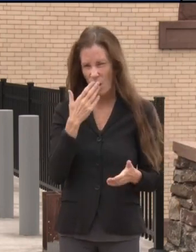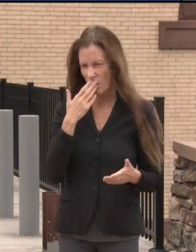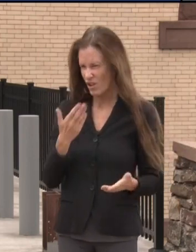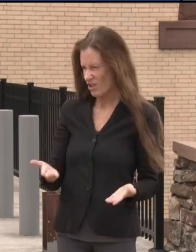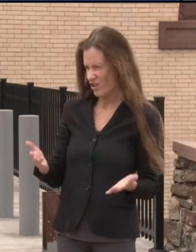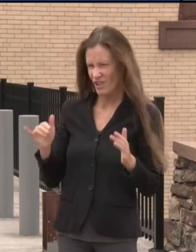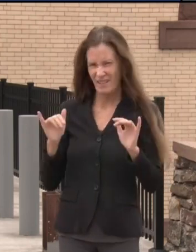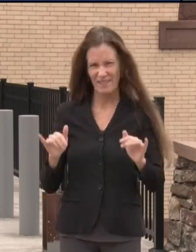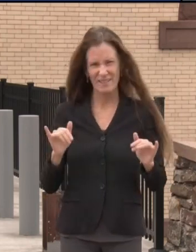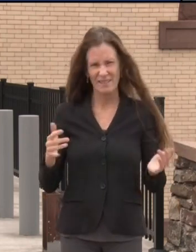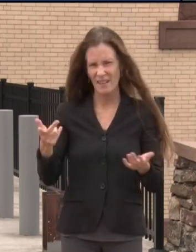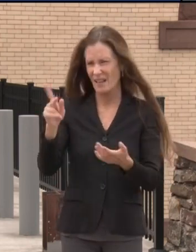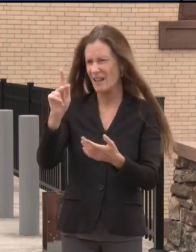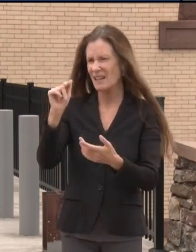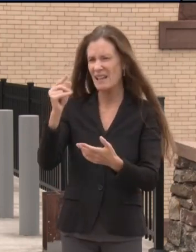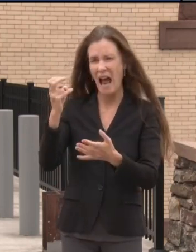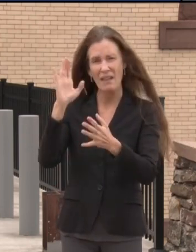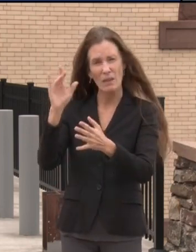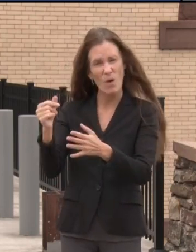too common.